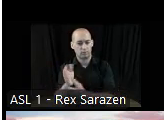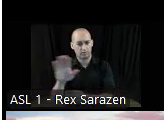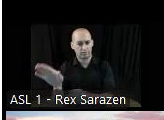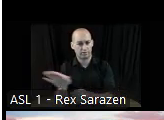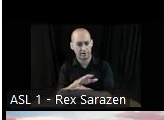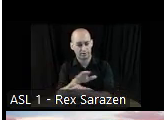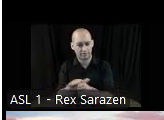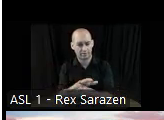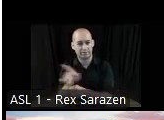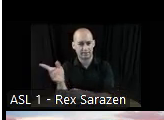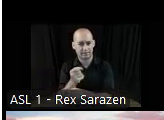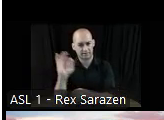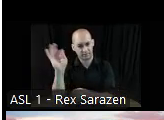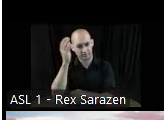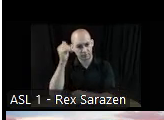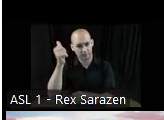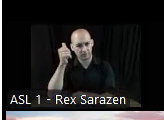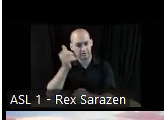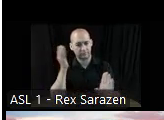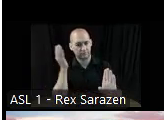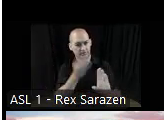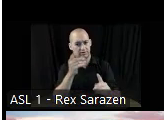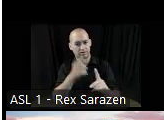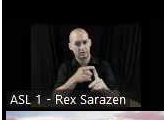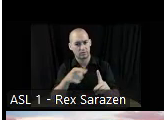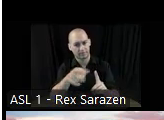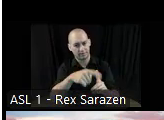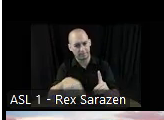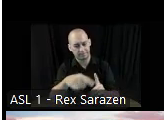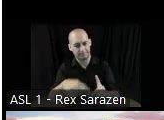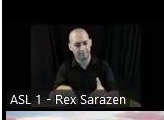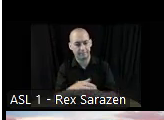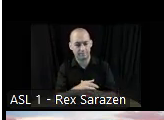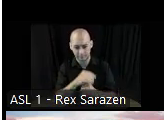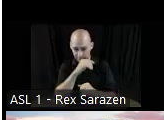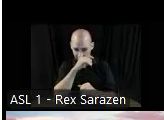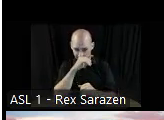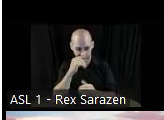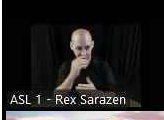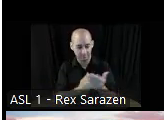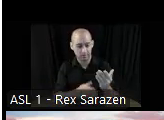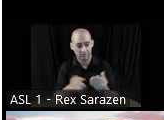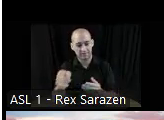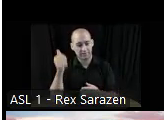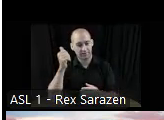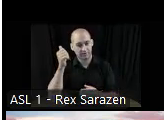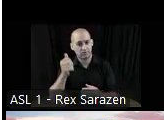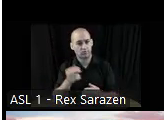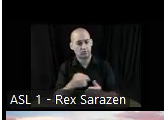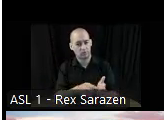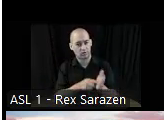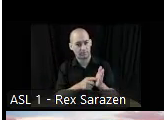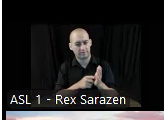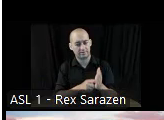funding, federal funding directly to them. And part of the funding requirements, tribes and